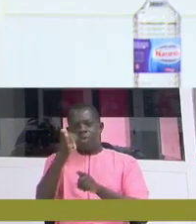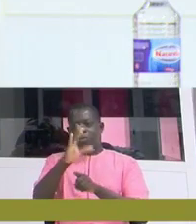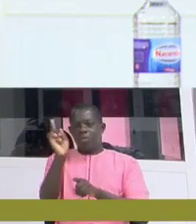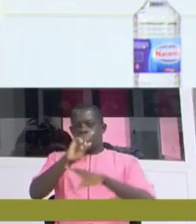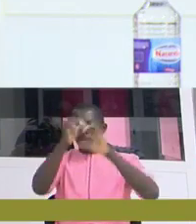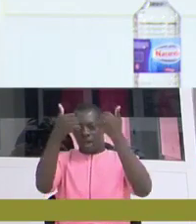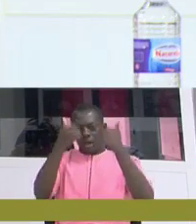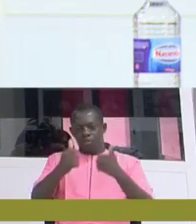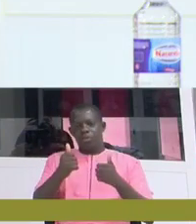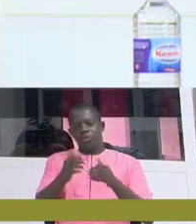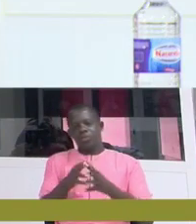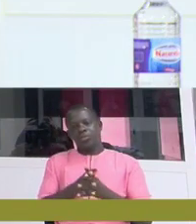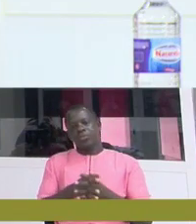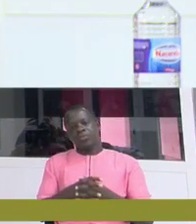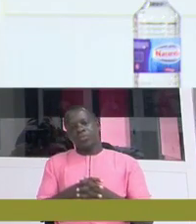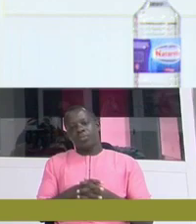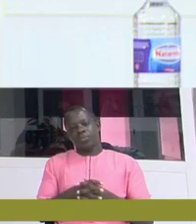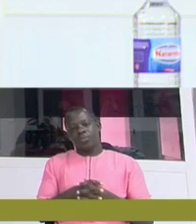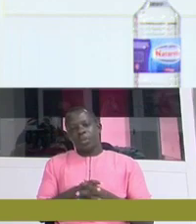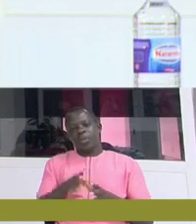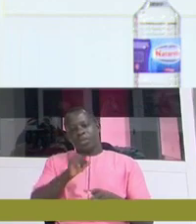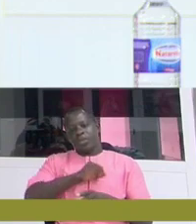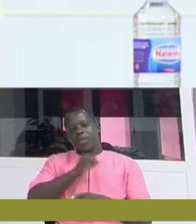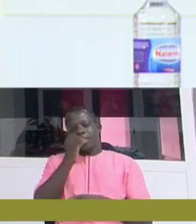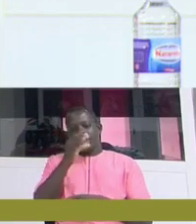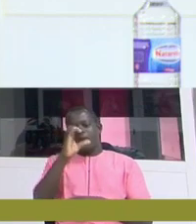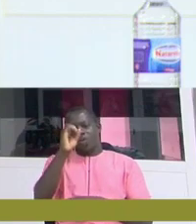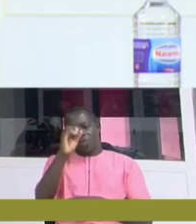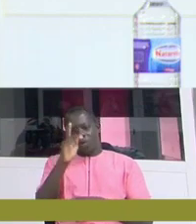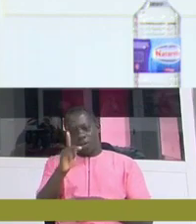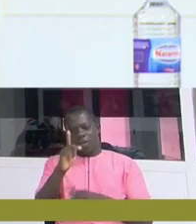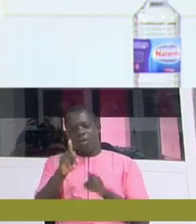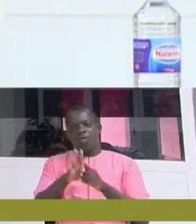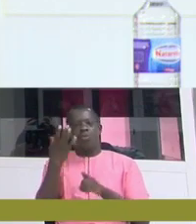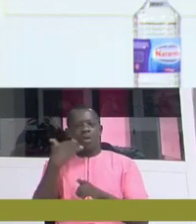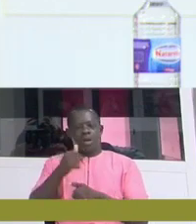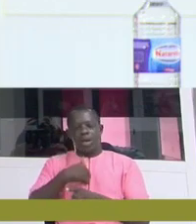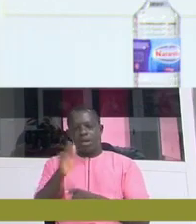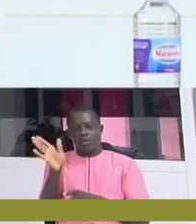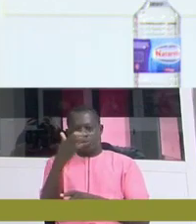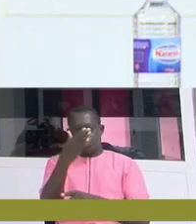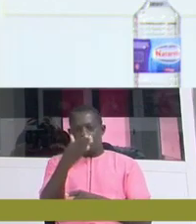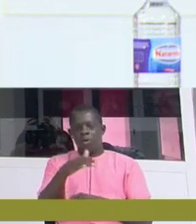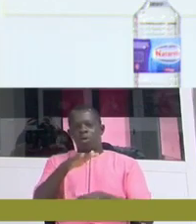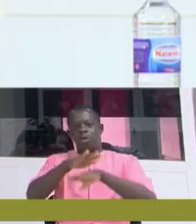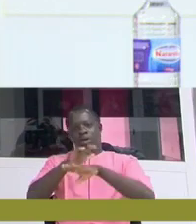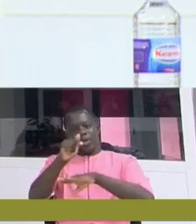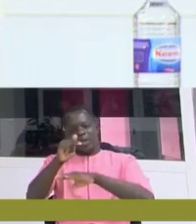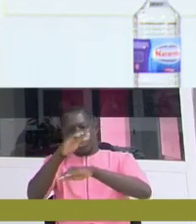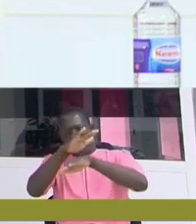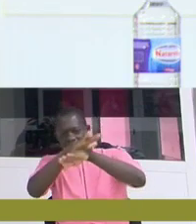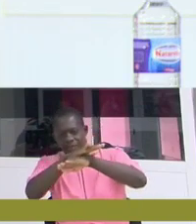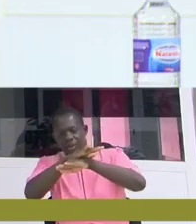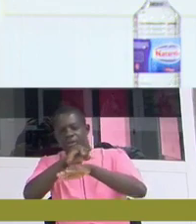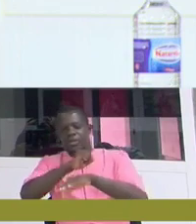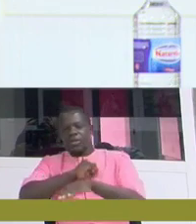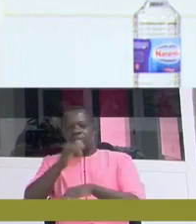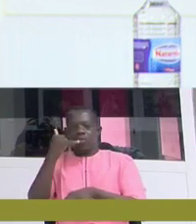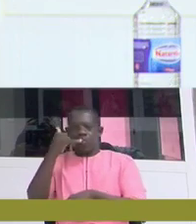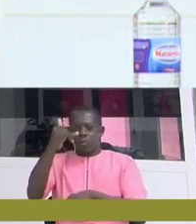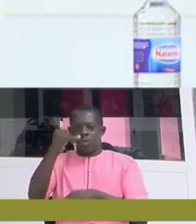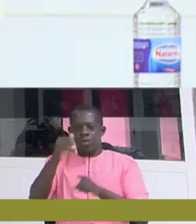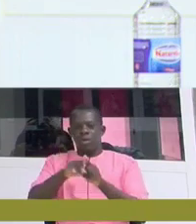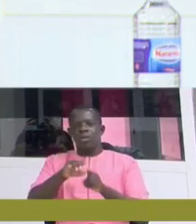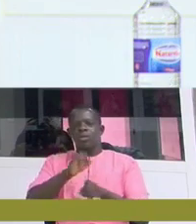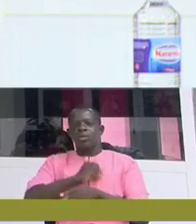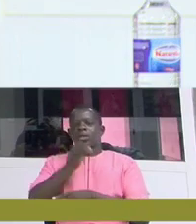what's okay. existing. He said, okay. Kabirin Tata. When I went. Wulara wa yon call. That evening he called me. Akonye samesi